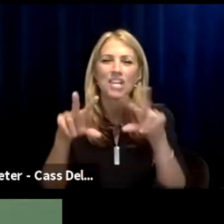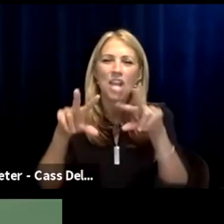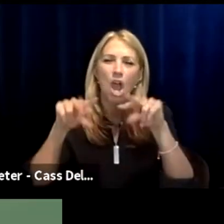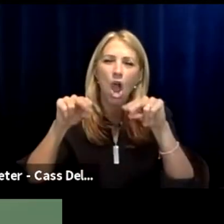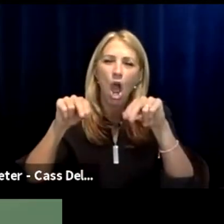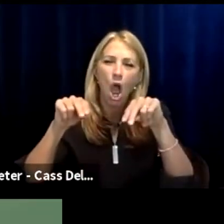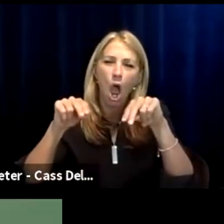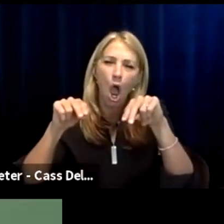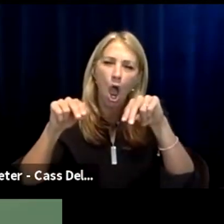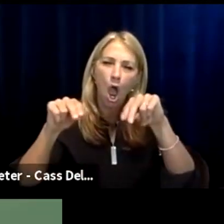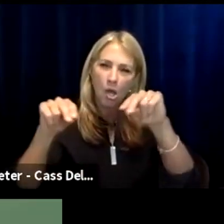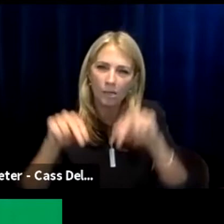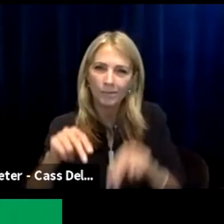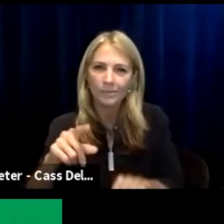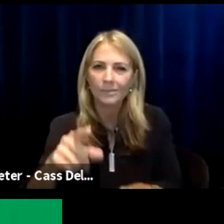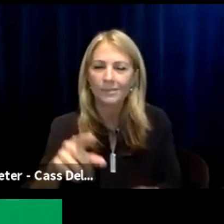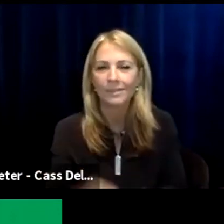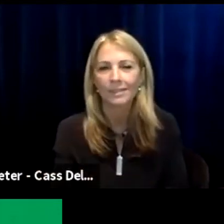No!